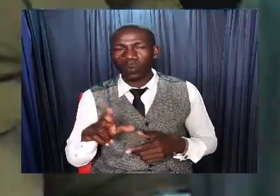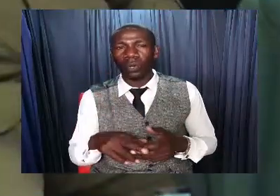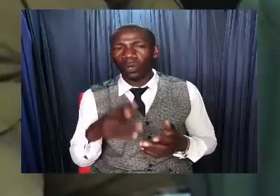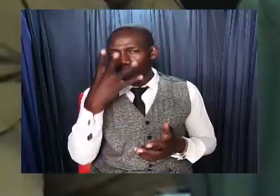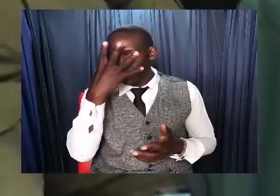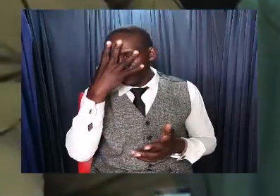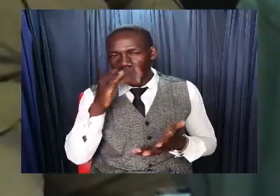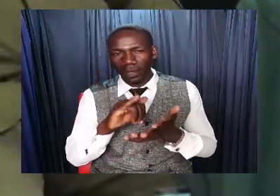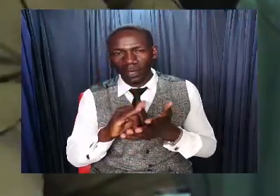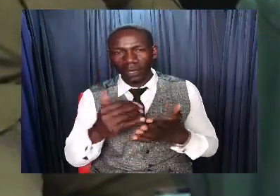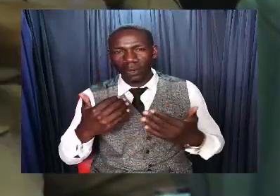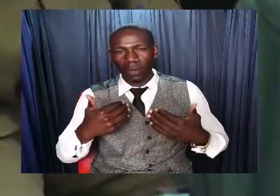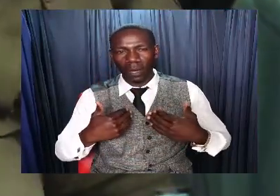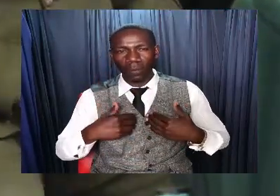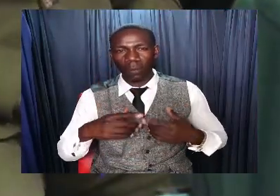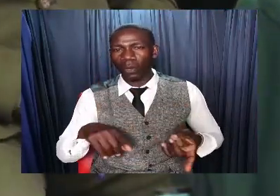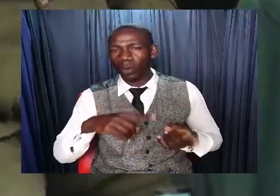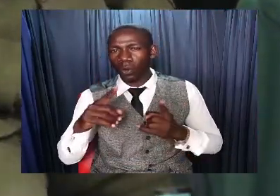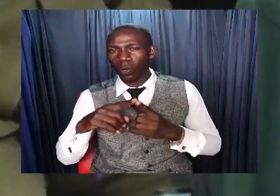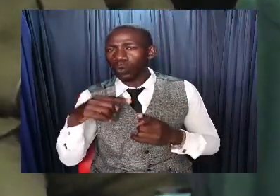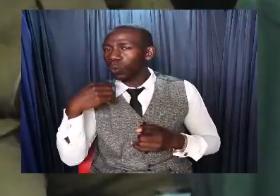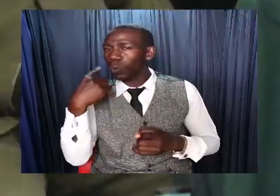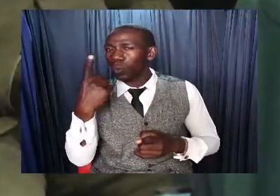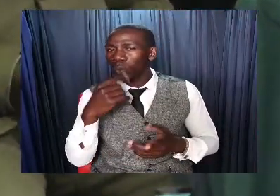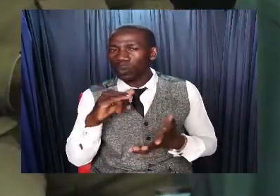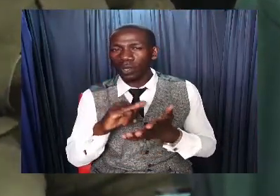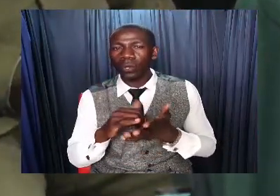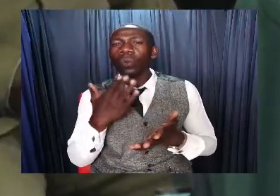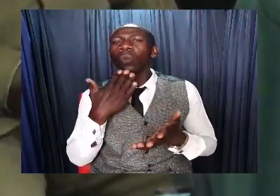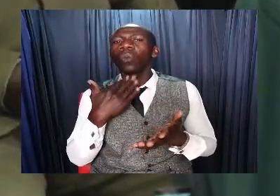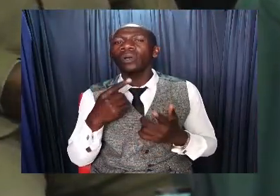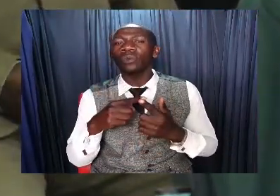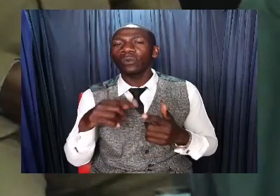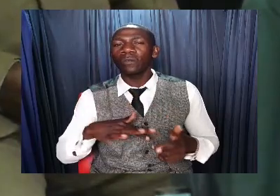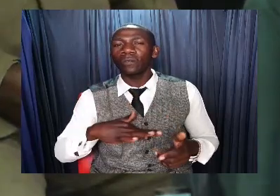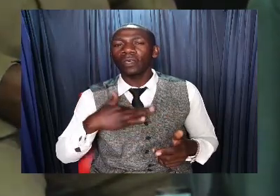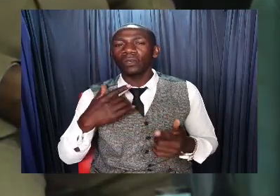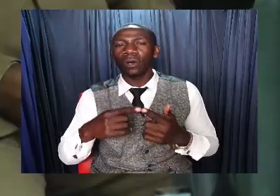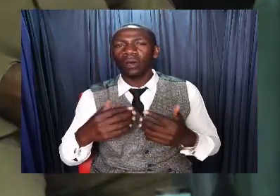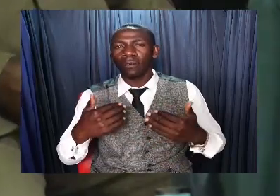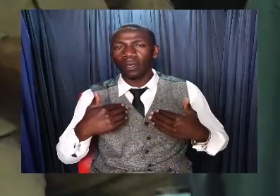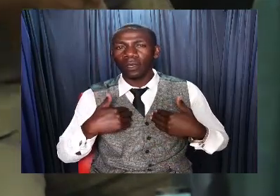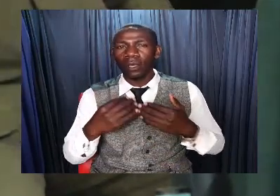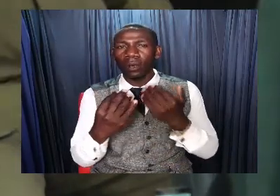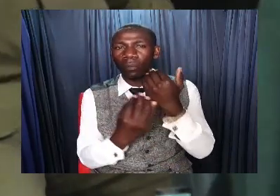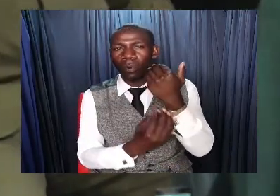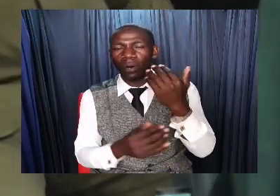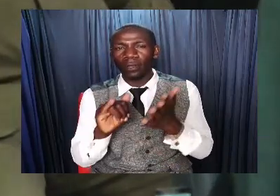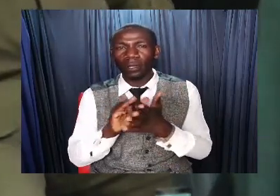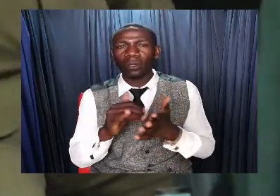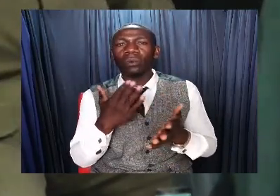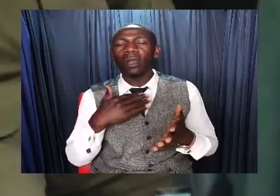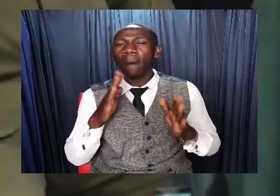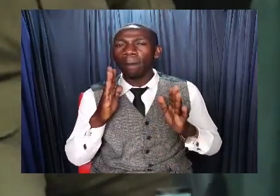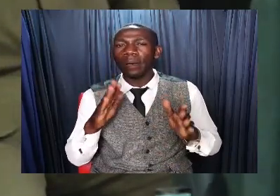Hiyo fedheha ulionayo wataka iende kwa nani? The dismay you have. Anastahili awe nayo. Whom do you feel you deserve the same dismay? Wewe upungufu ulionao. The deficiency you have.